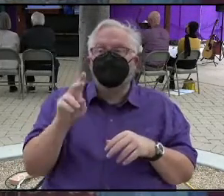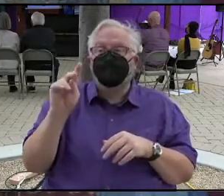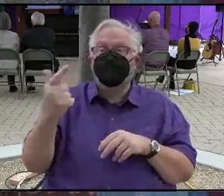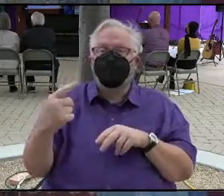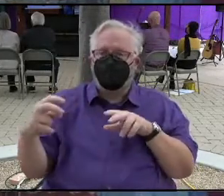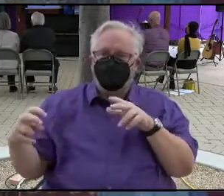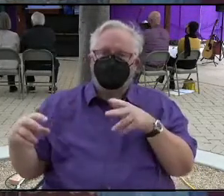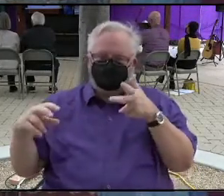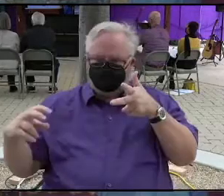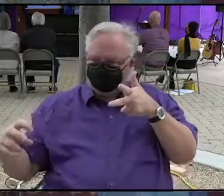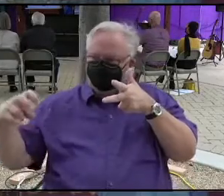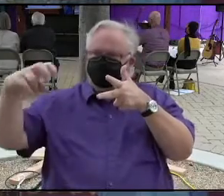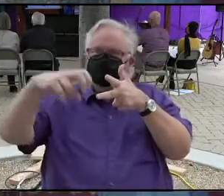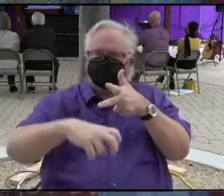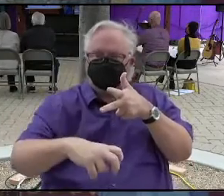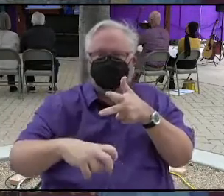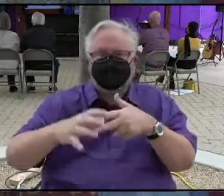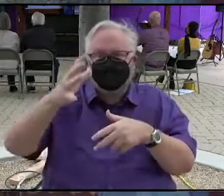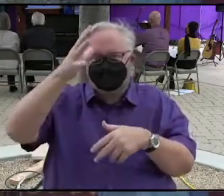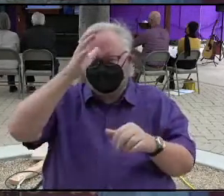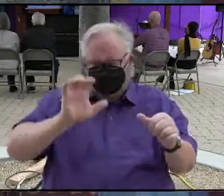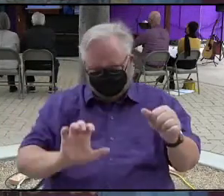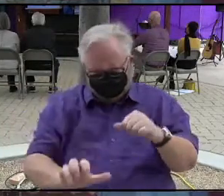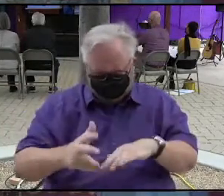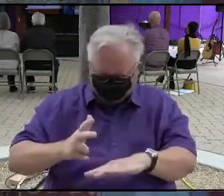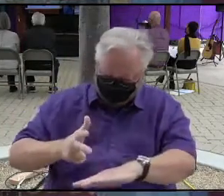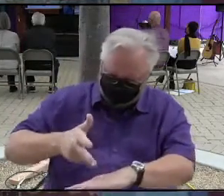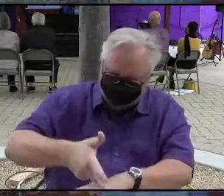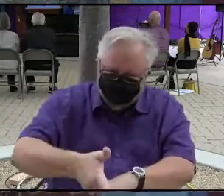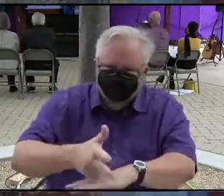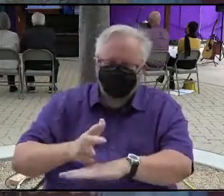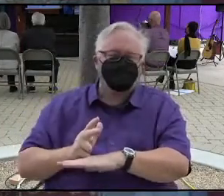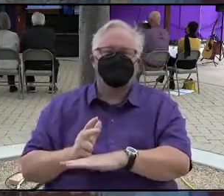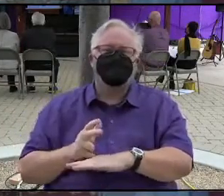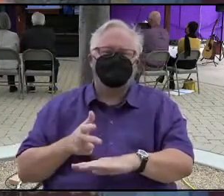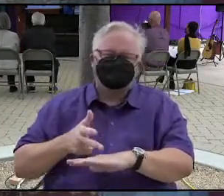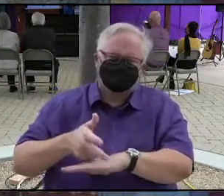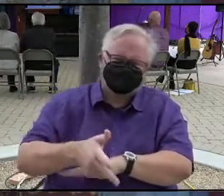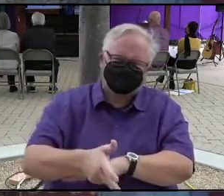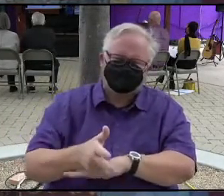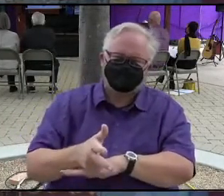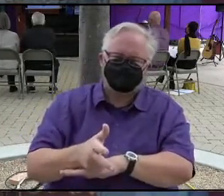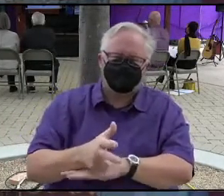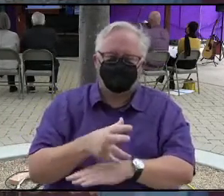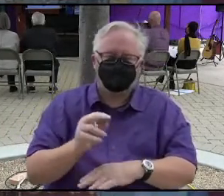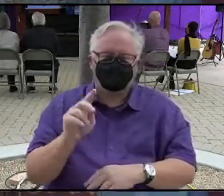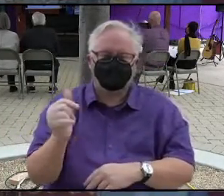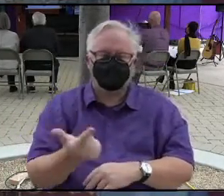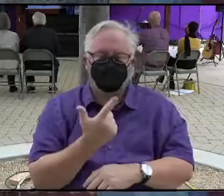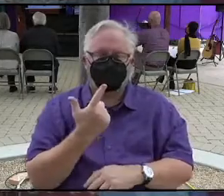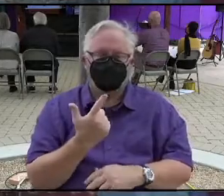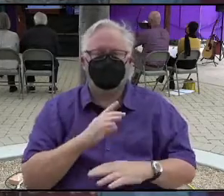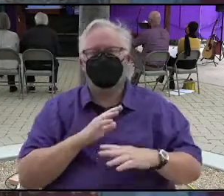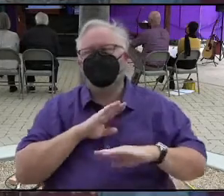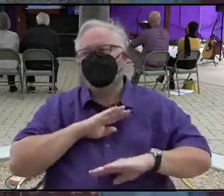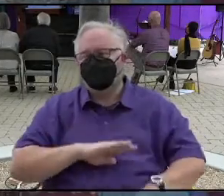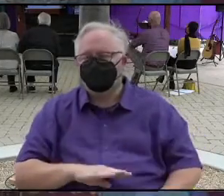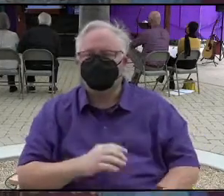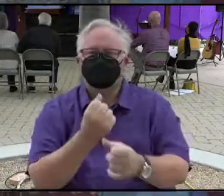front of our car. My dad stomped on the brakes and we squealed to a halt and the dog was